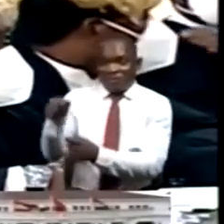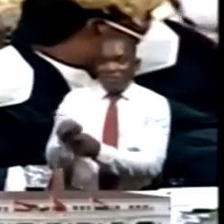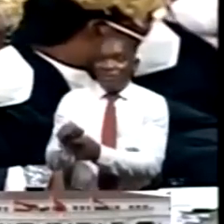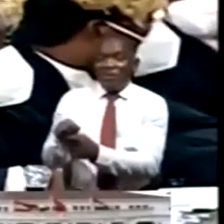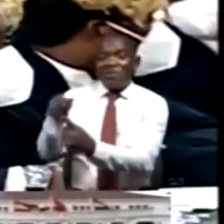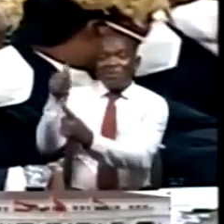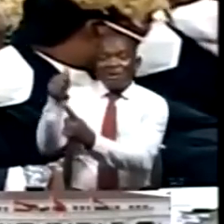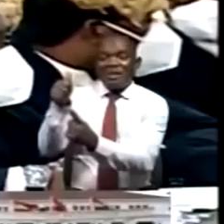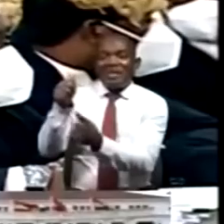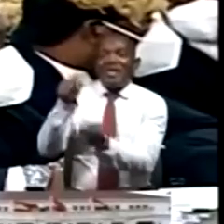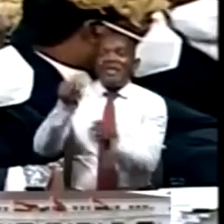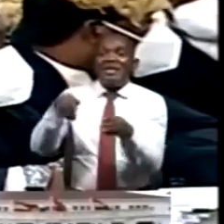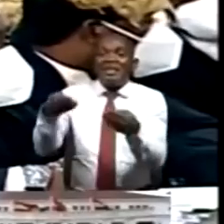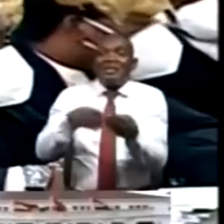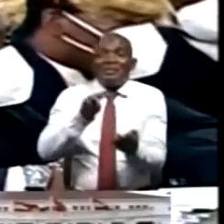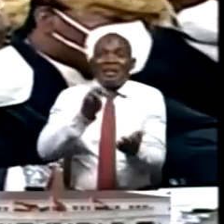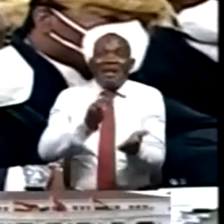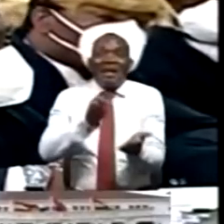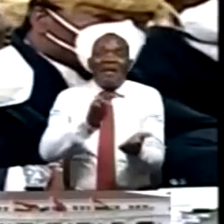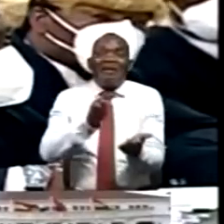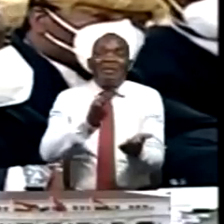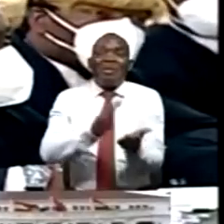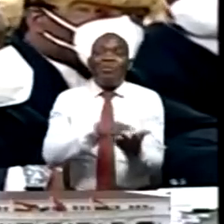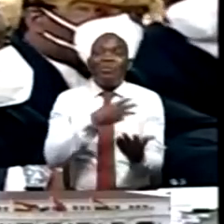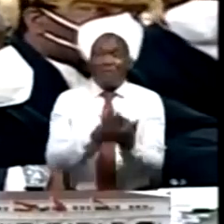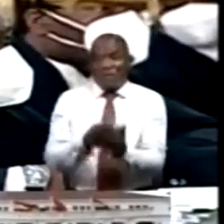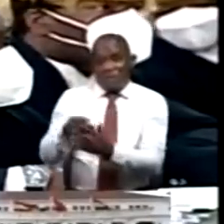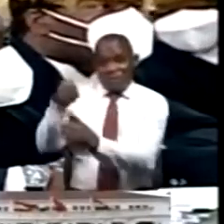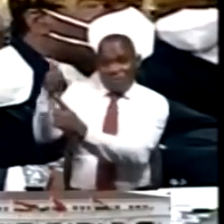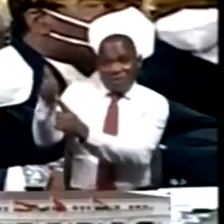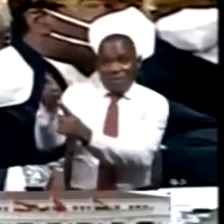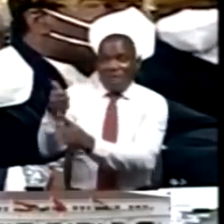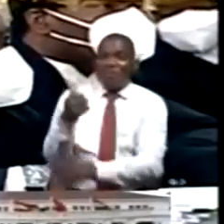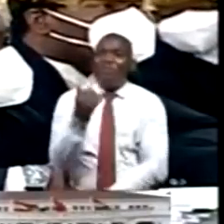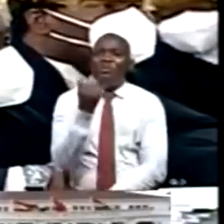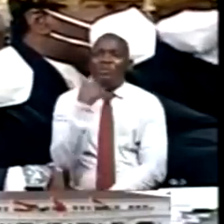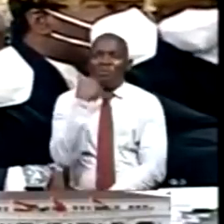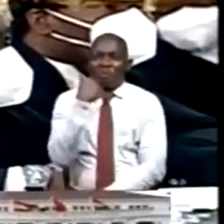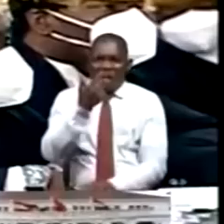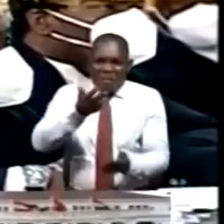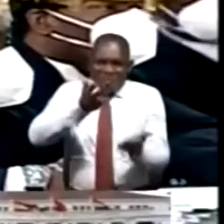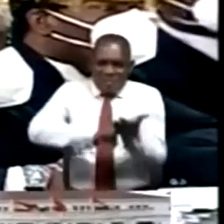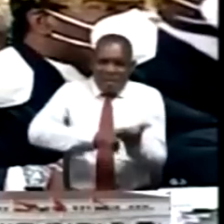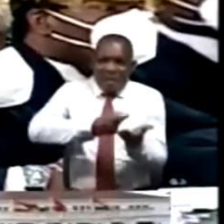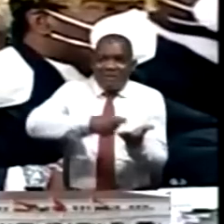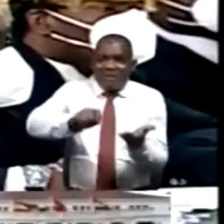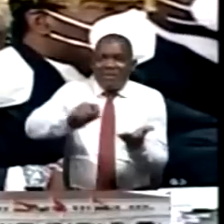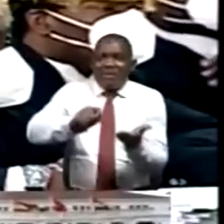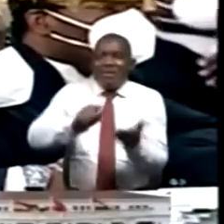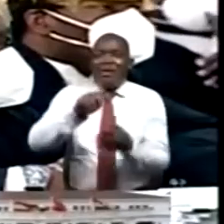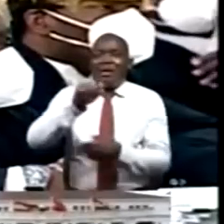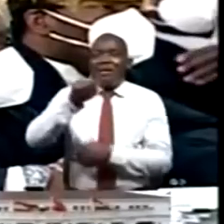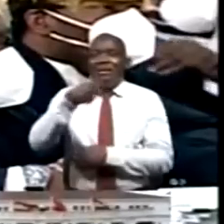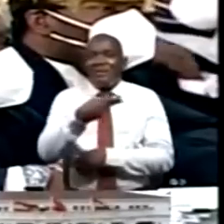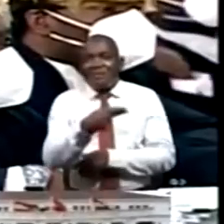have testified that you made a mistake in certifying the